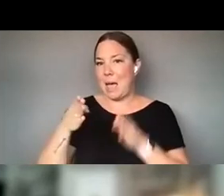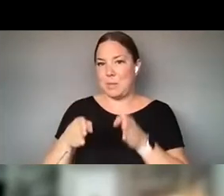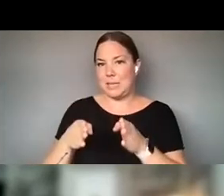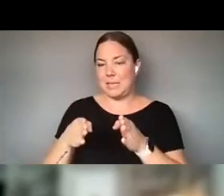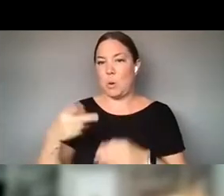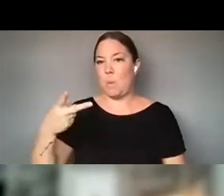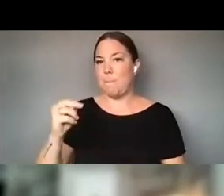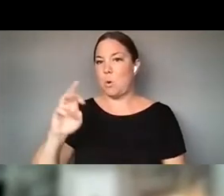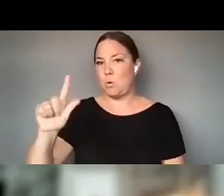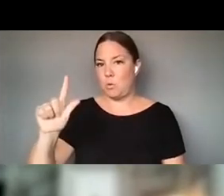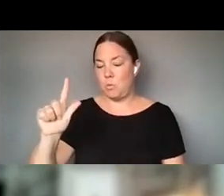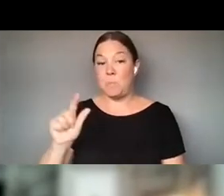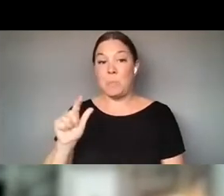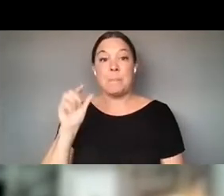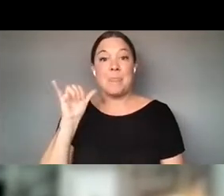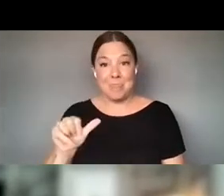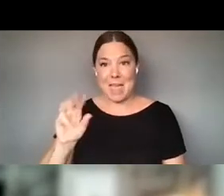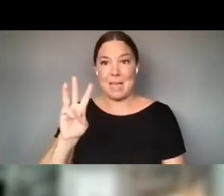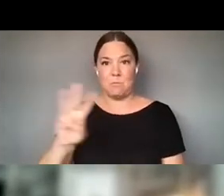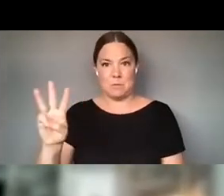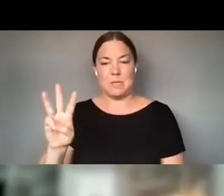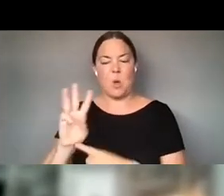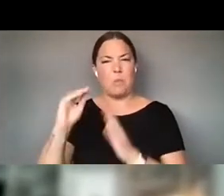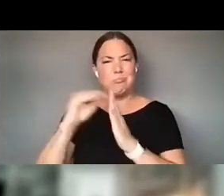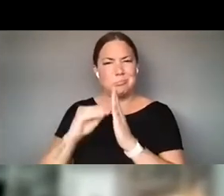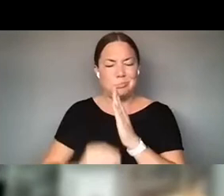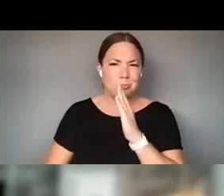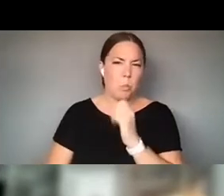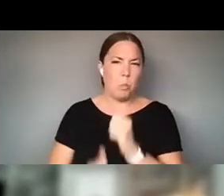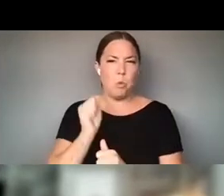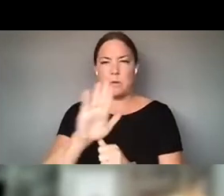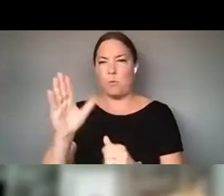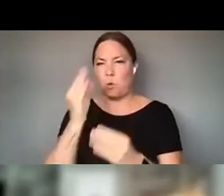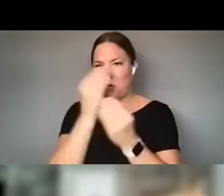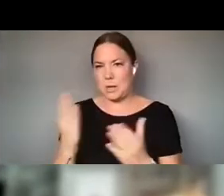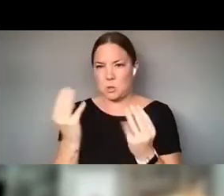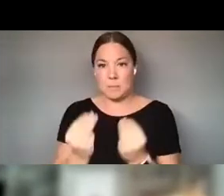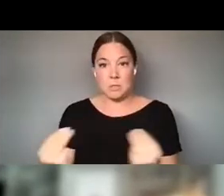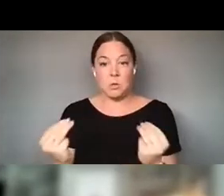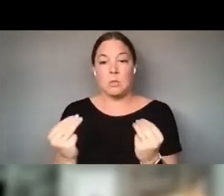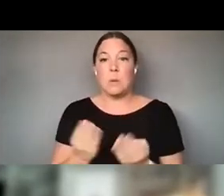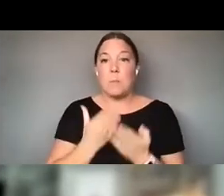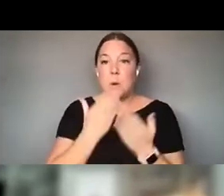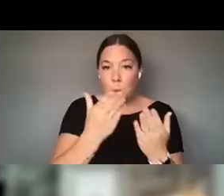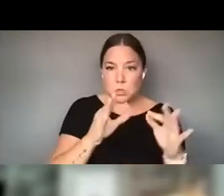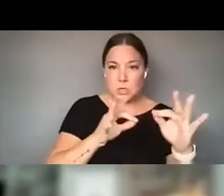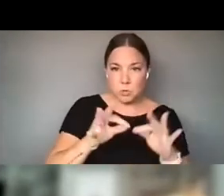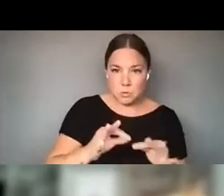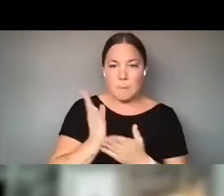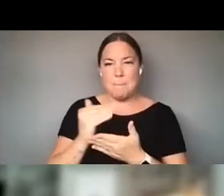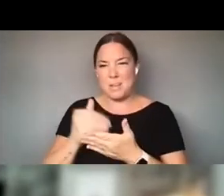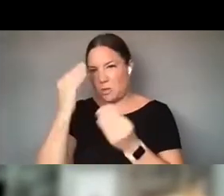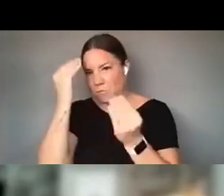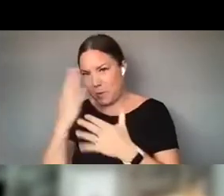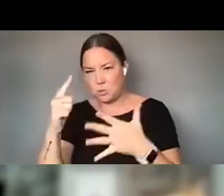form is where you will enter the majority of your application materials, such as the proposal description and budget information.